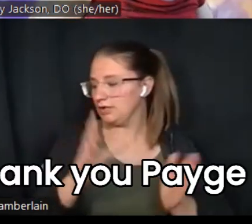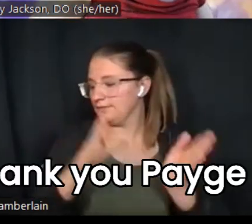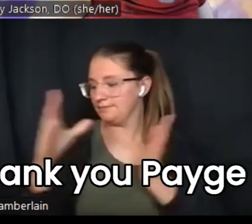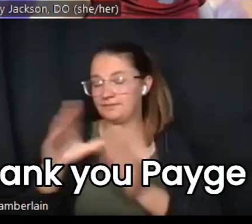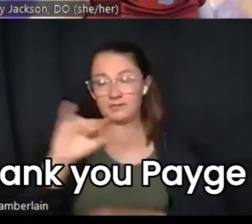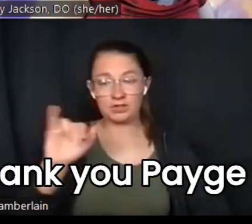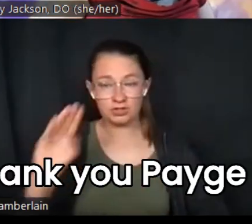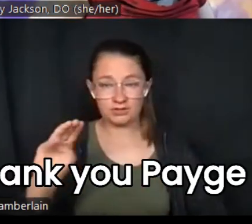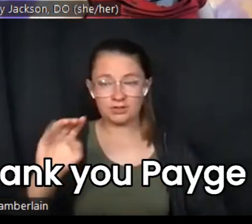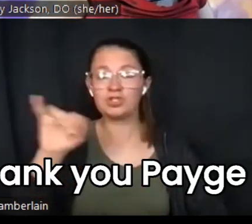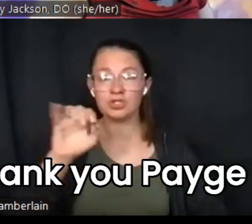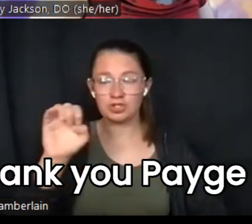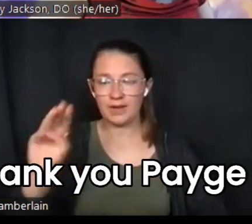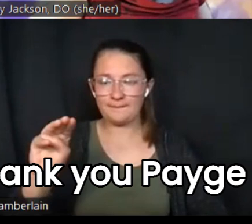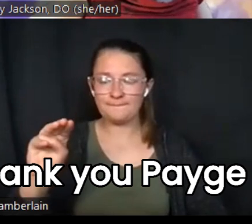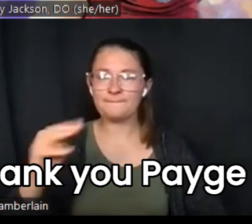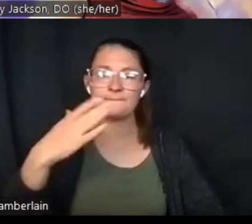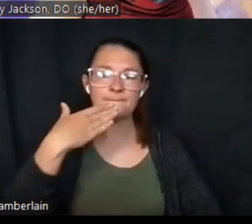Thank you, Paige.